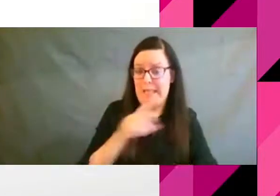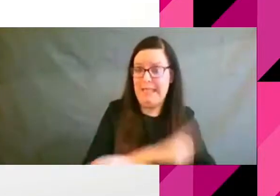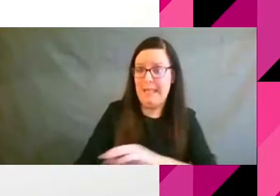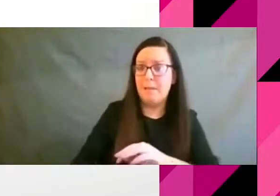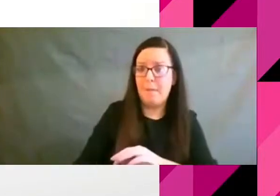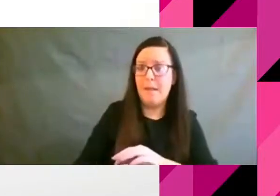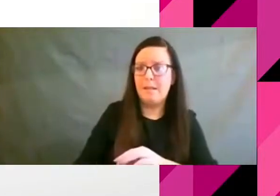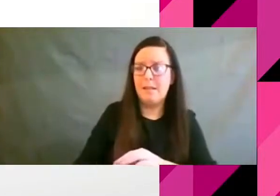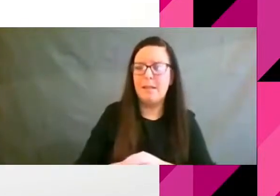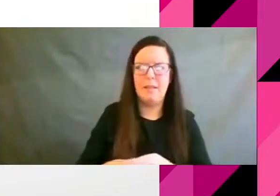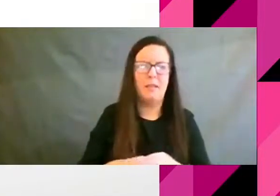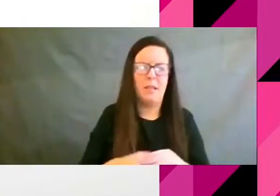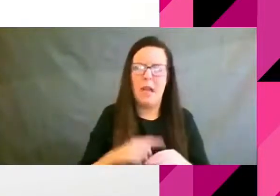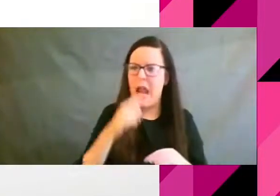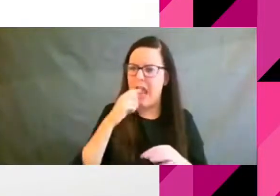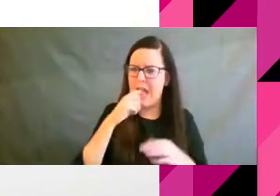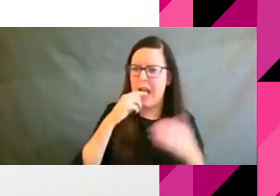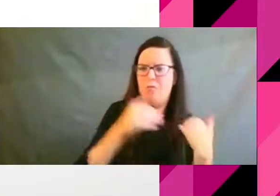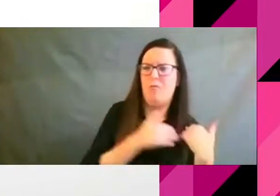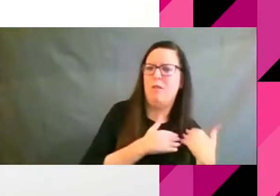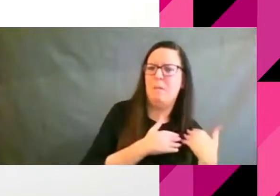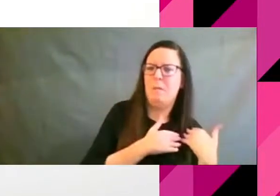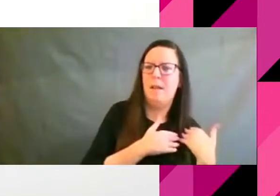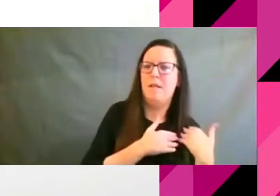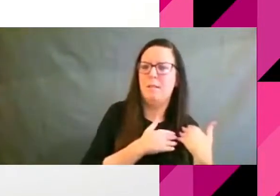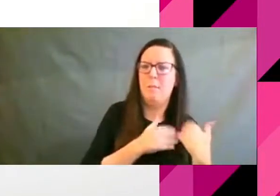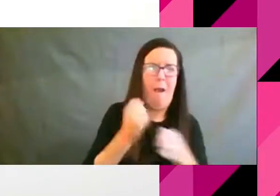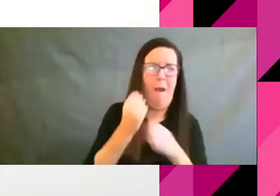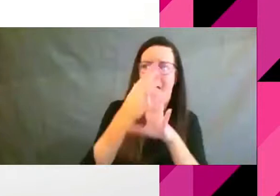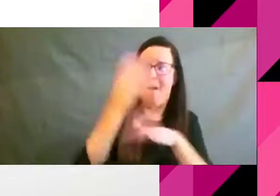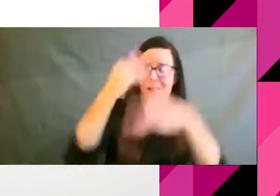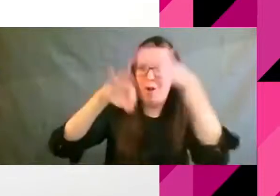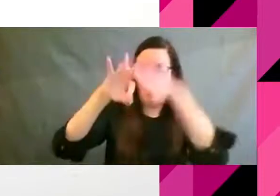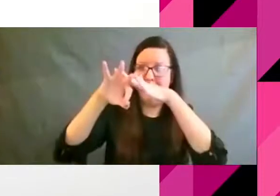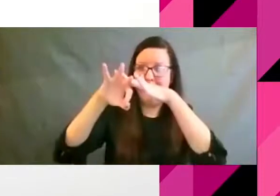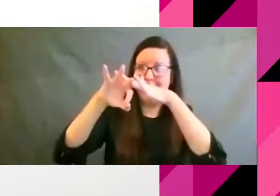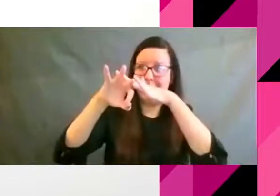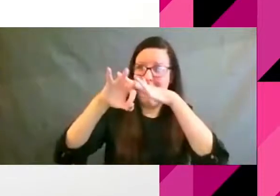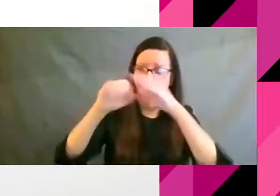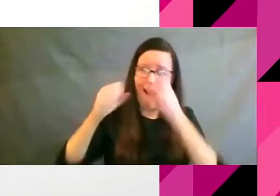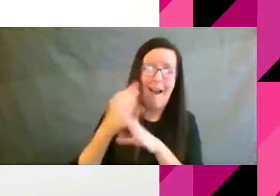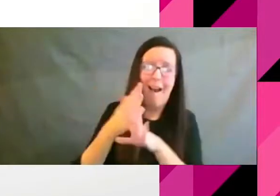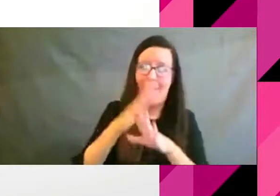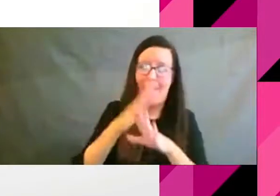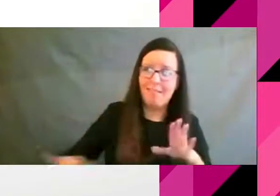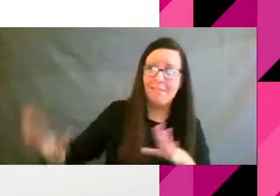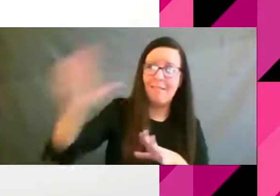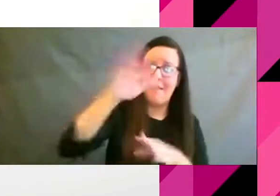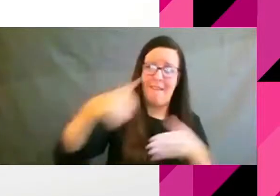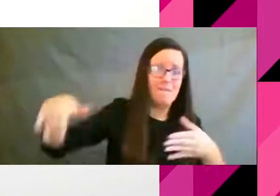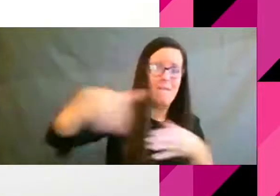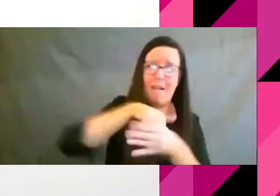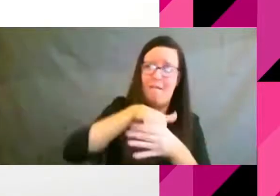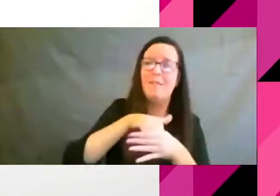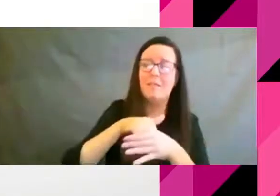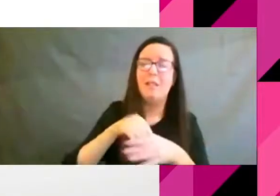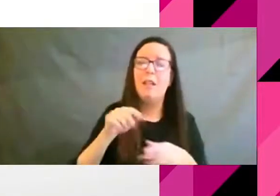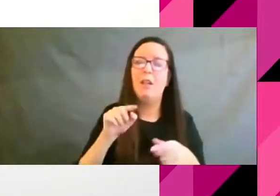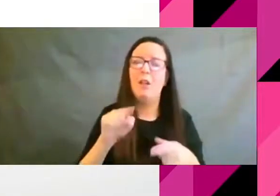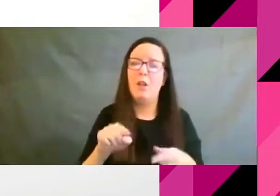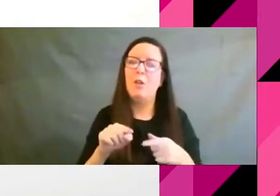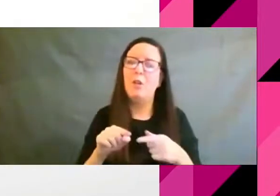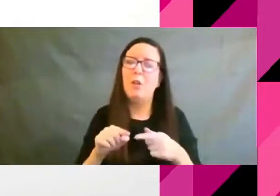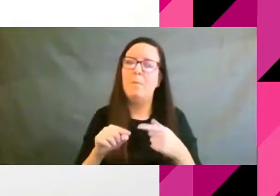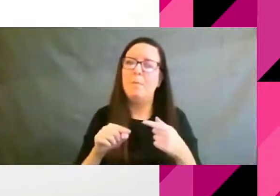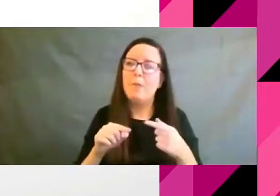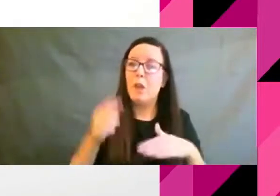much remain the responsibility of all government departments. We are also committed to implementing remaining actions assigned to the Department of Justice